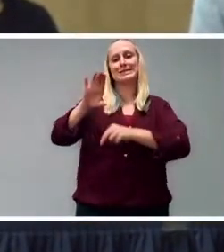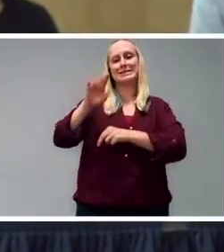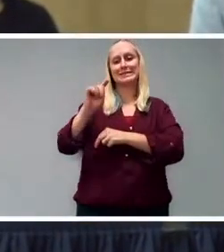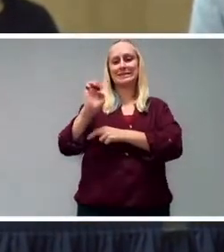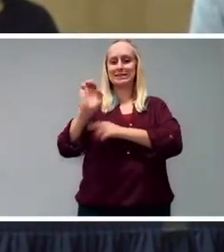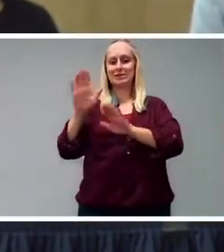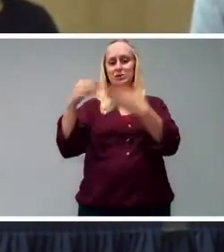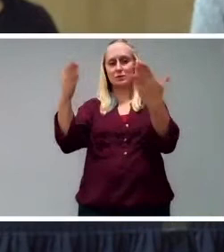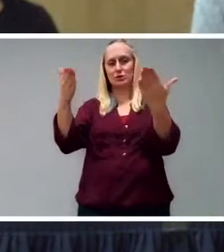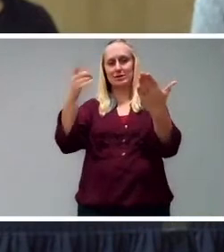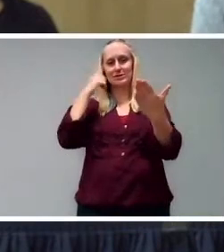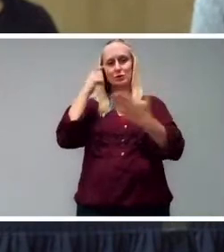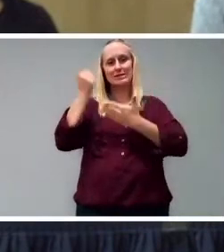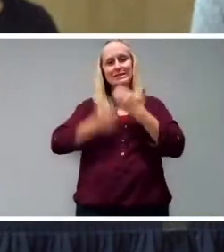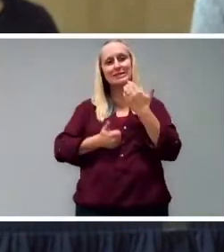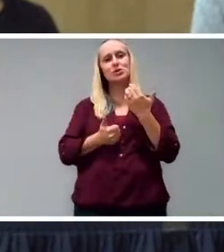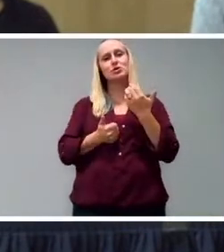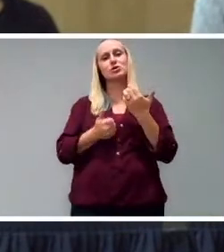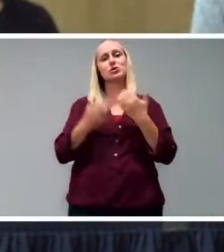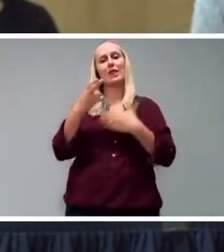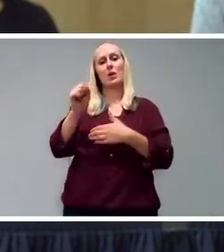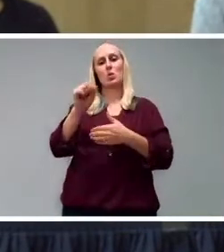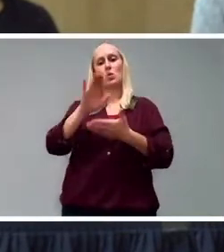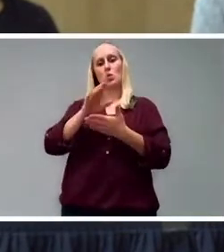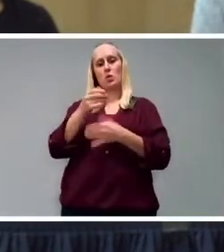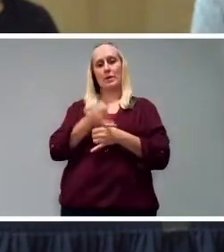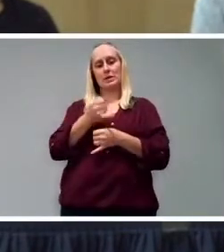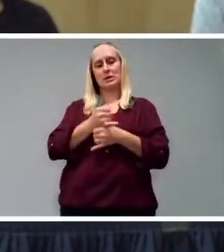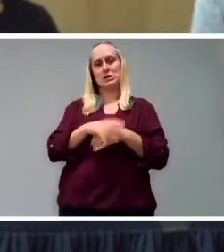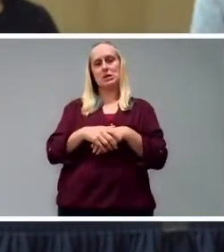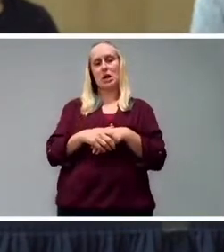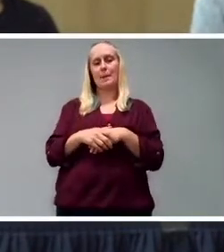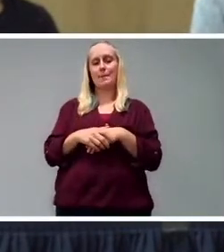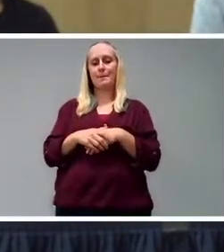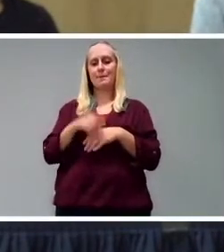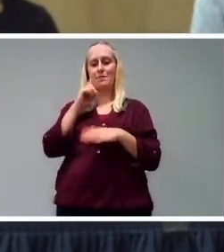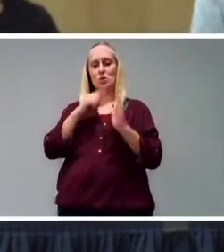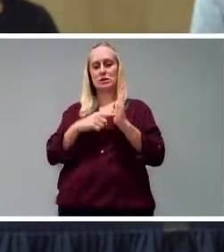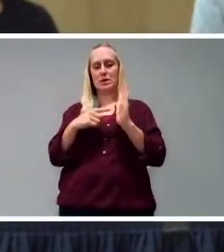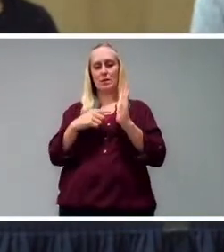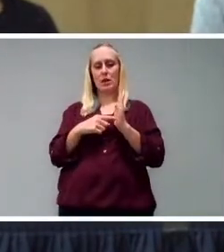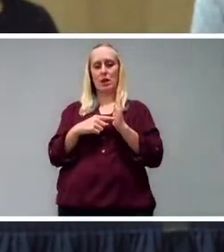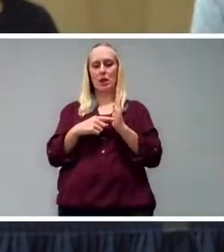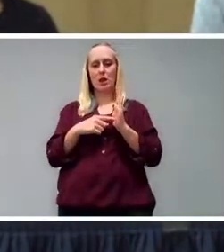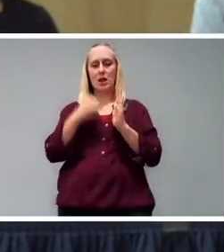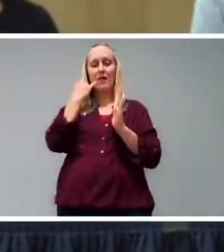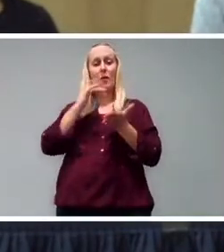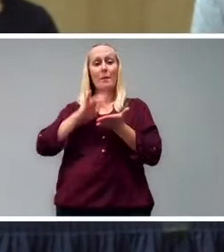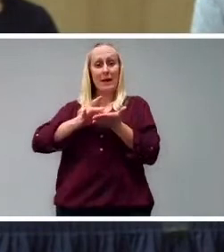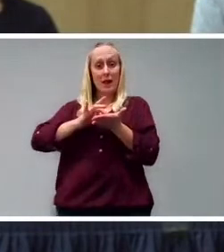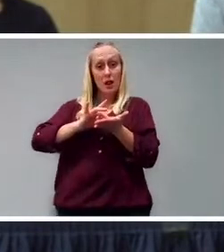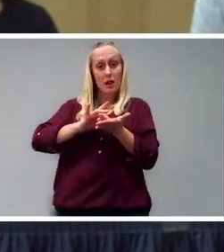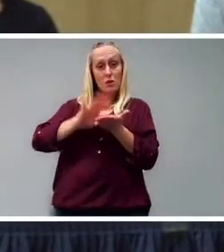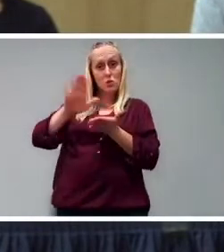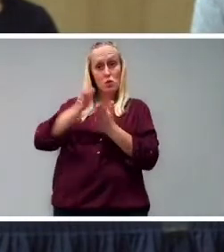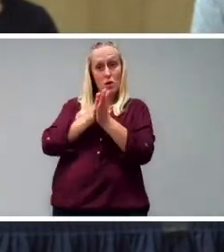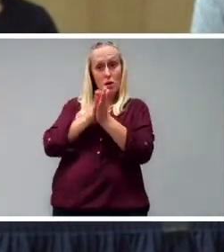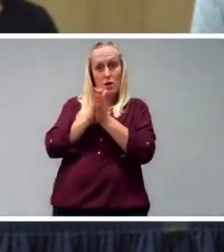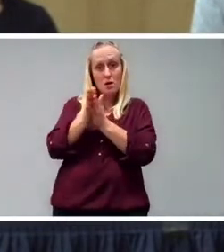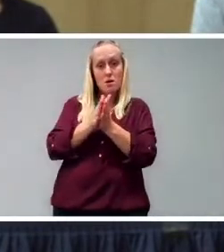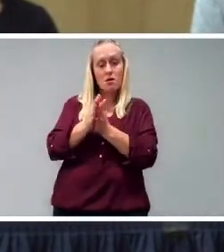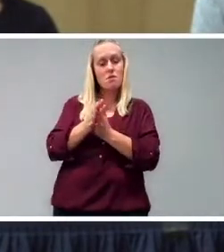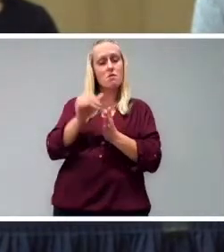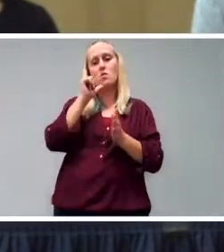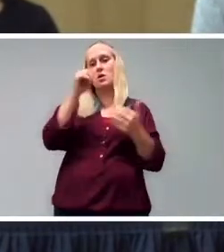each one of our high school's campuses. So for example, if medicine is your passion, we don't have